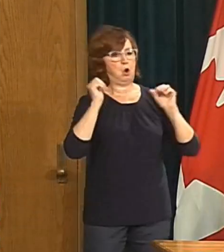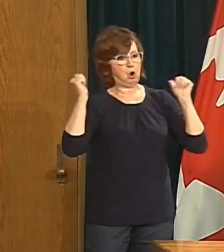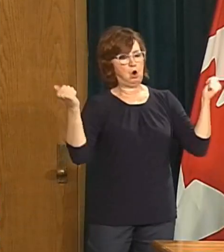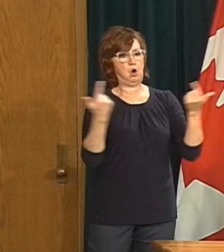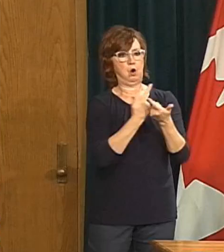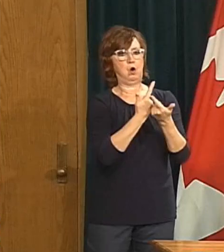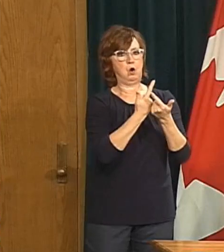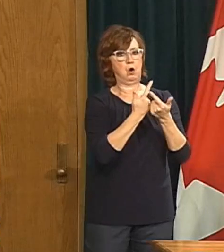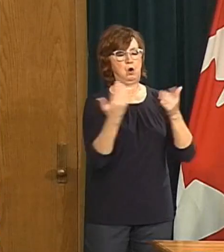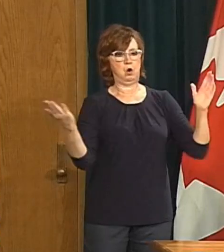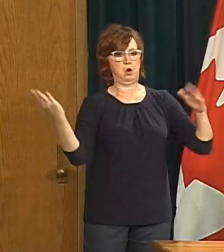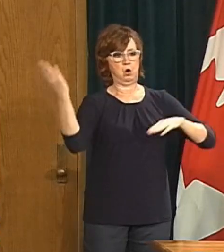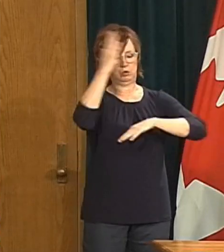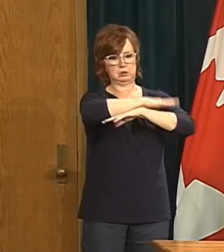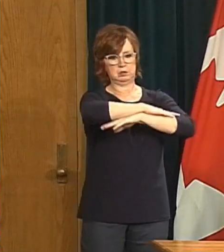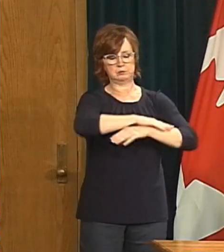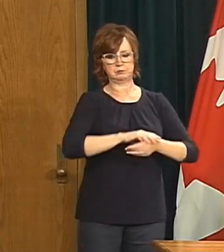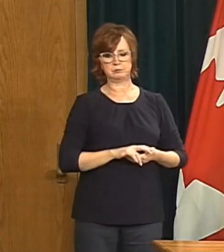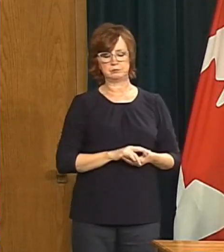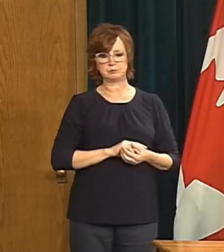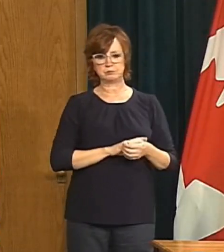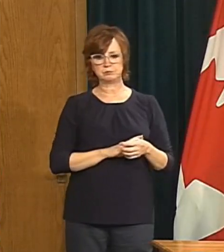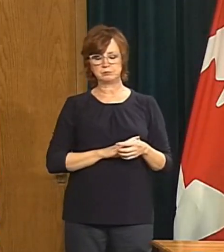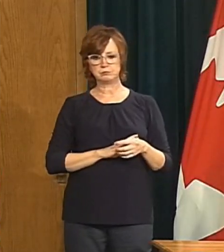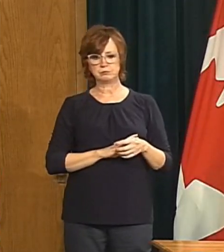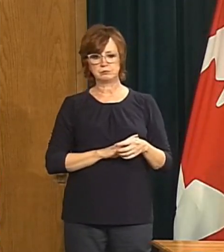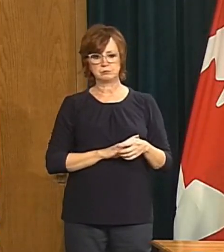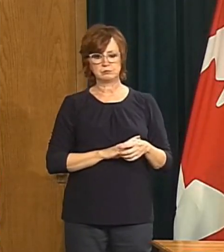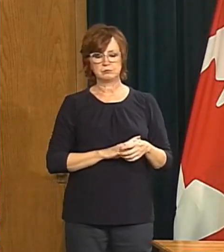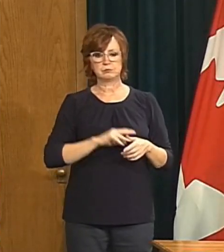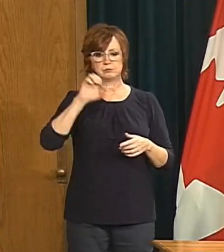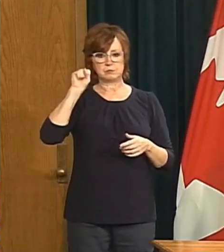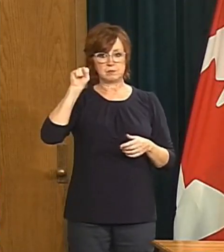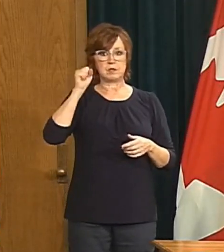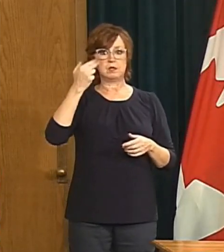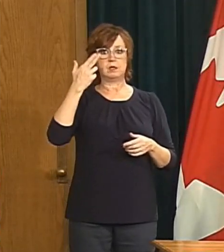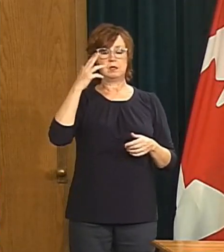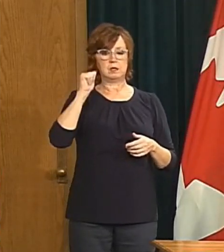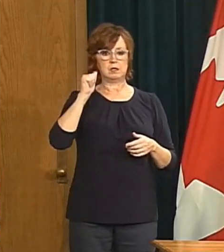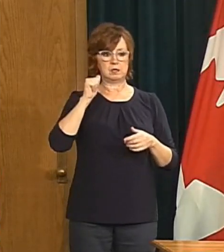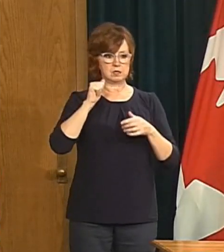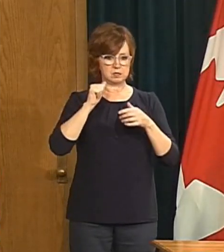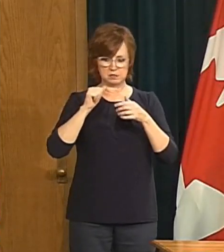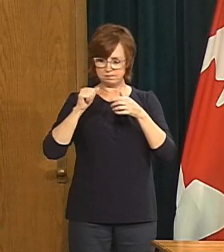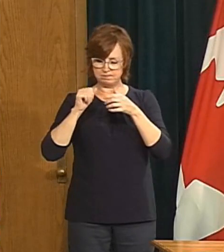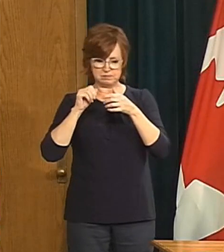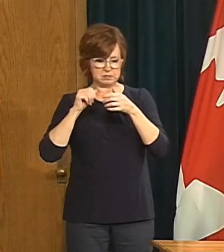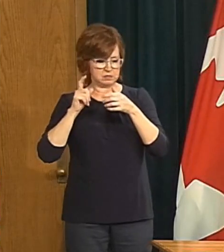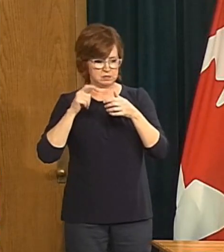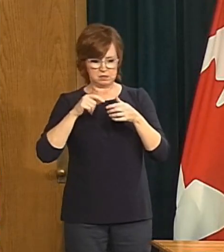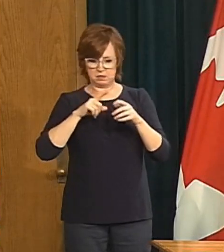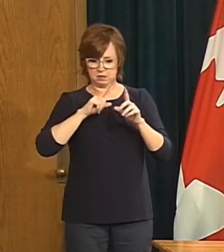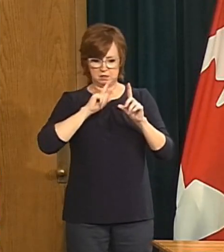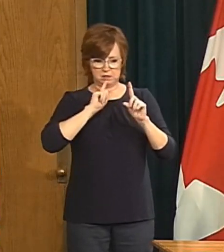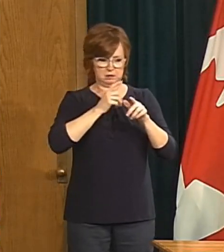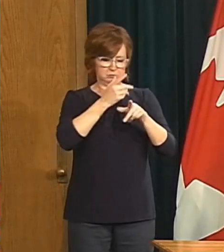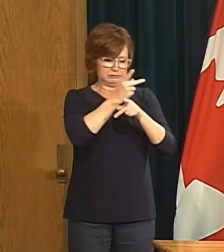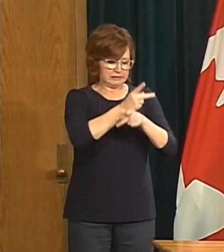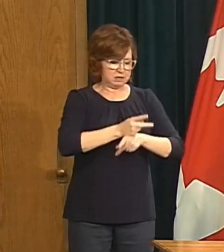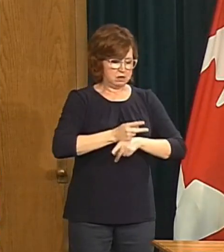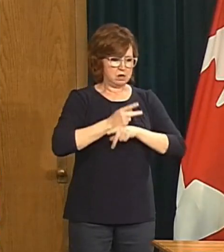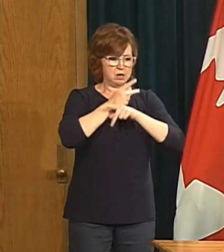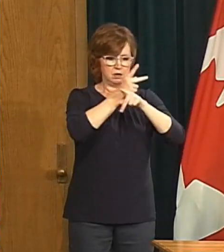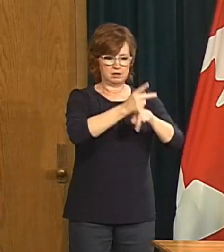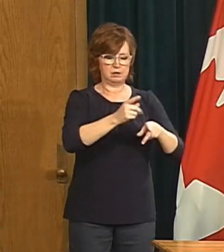the individuals working within the Saskatchewan Health Authority to ensure that they are taking every precaution possible in